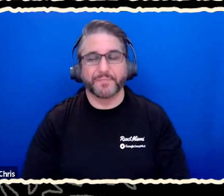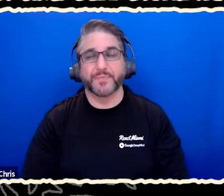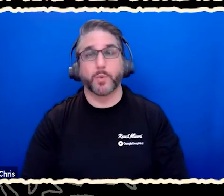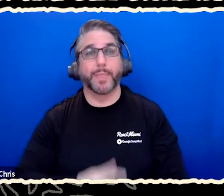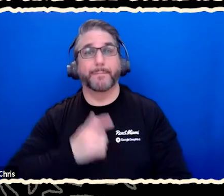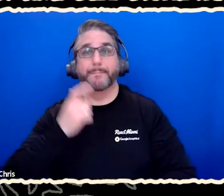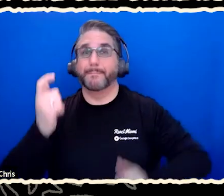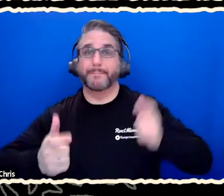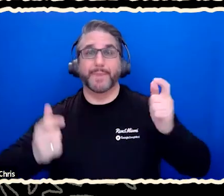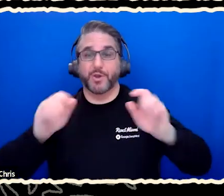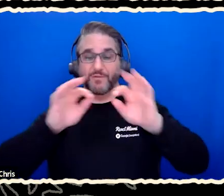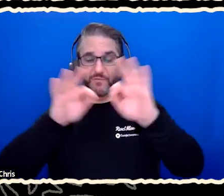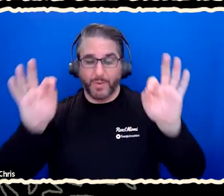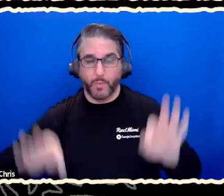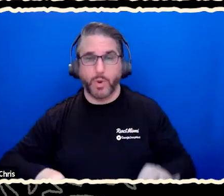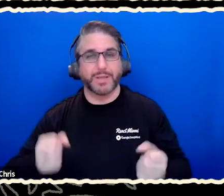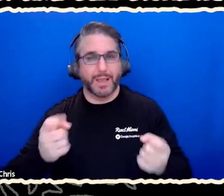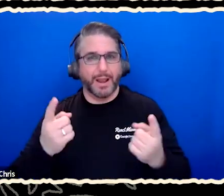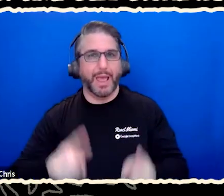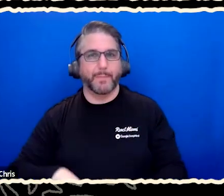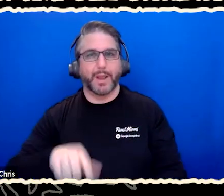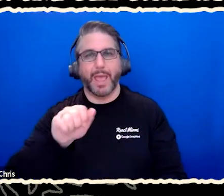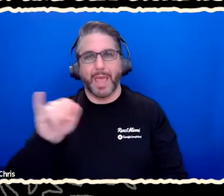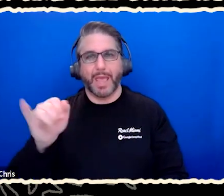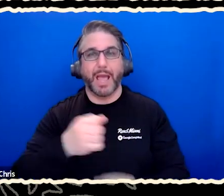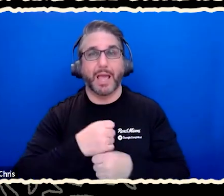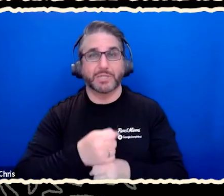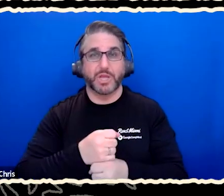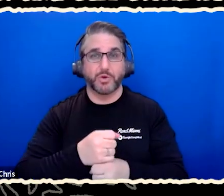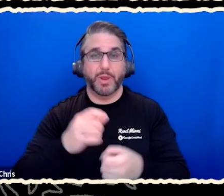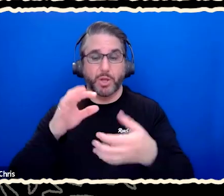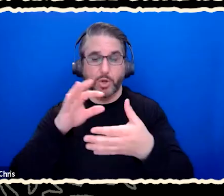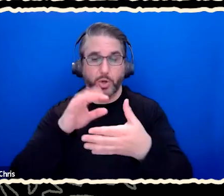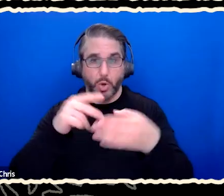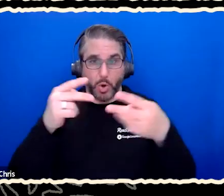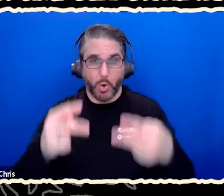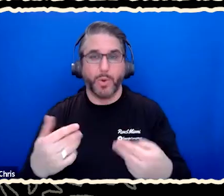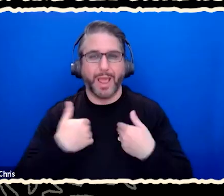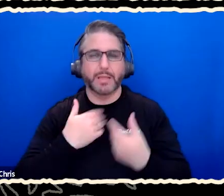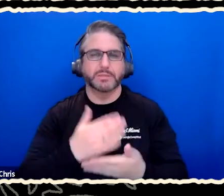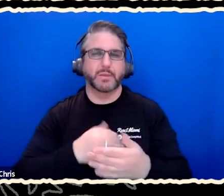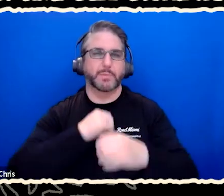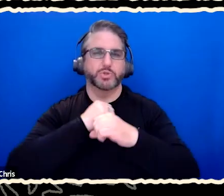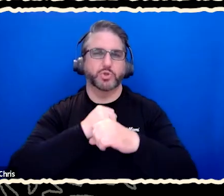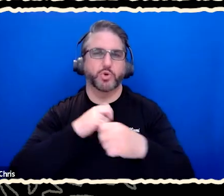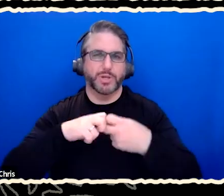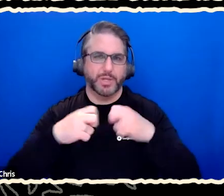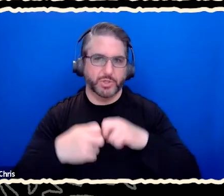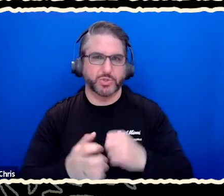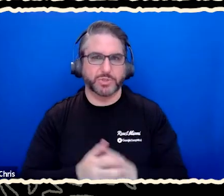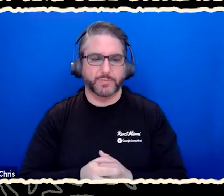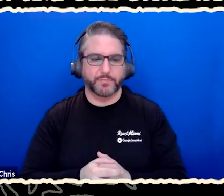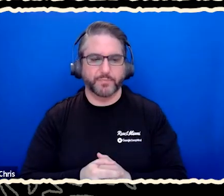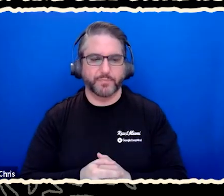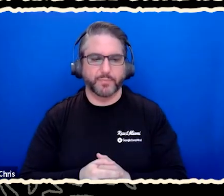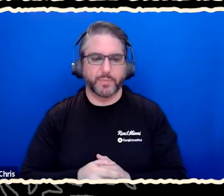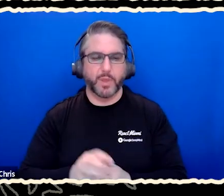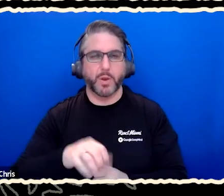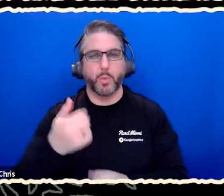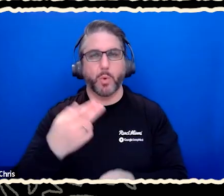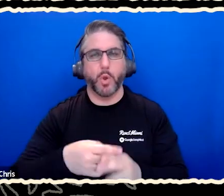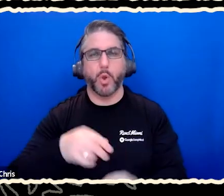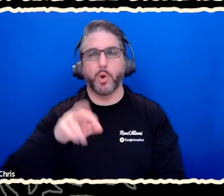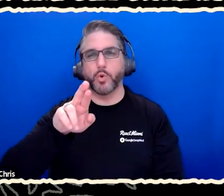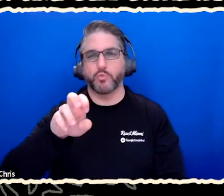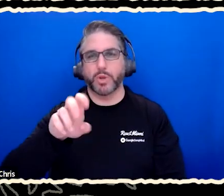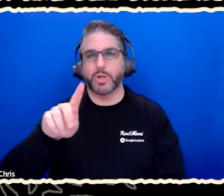bigger frameworks, it could happen that AI-generated code carries security issues. RDoS is my other